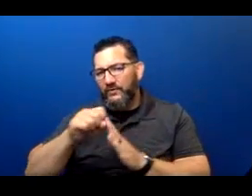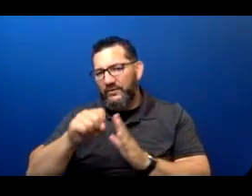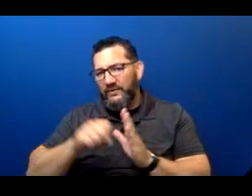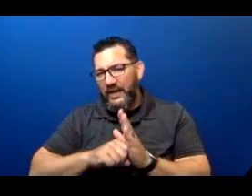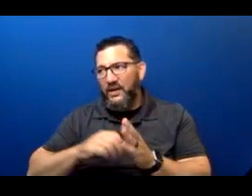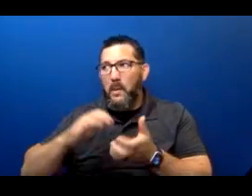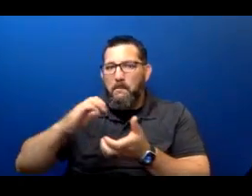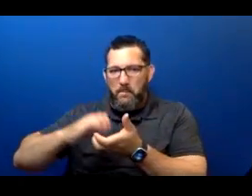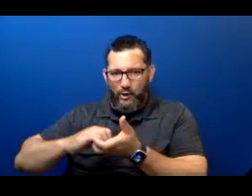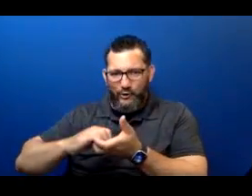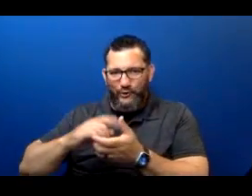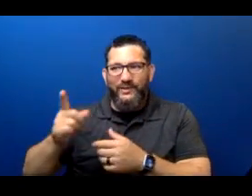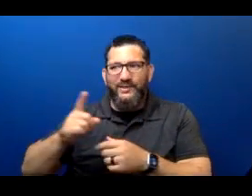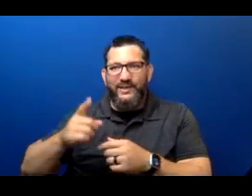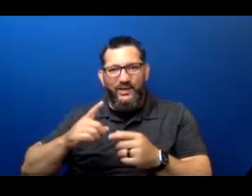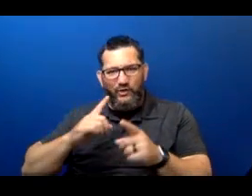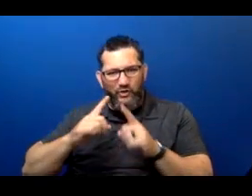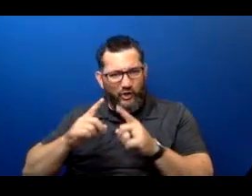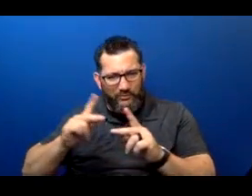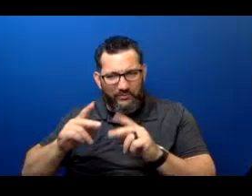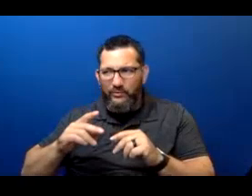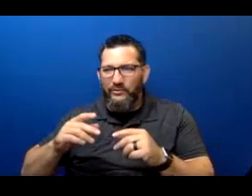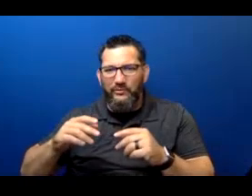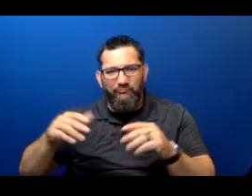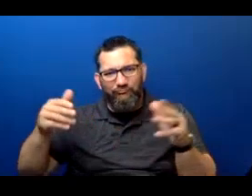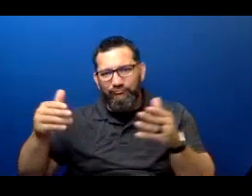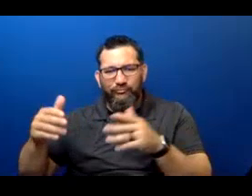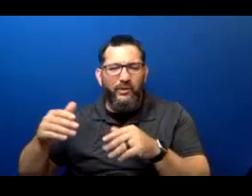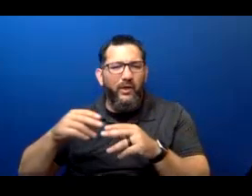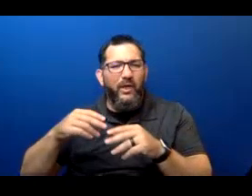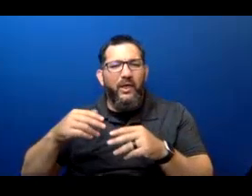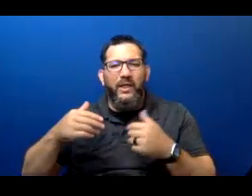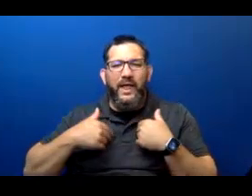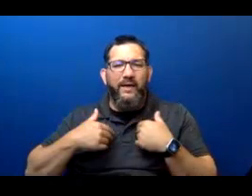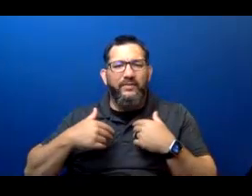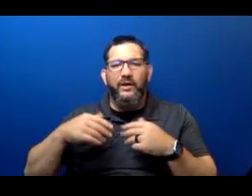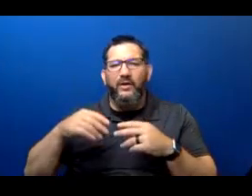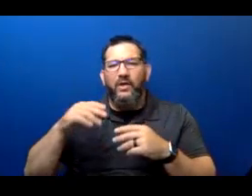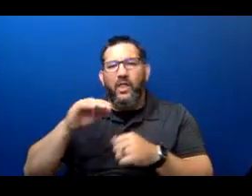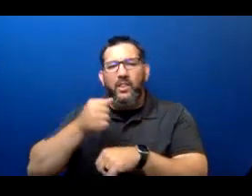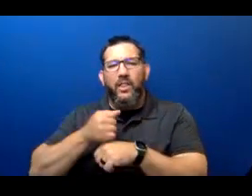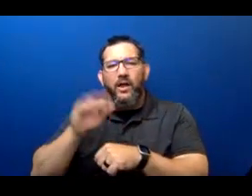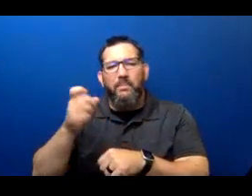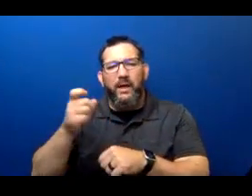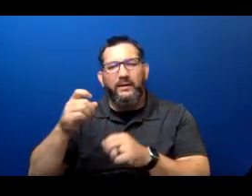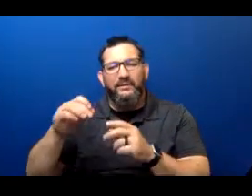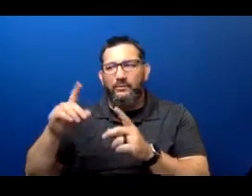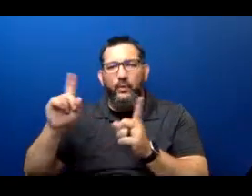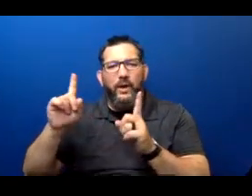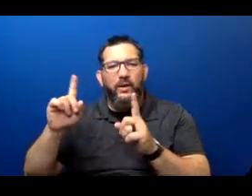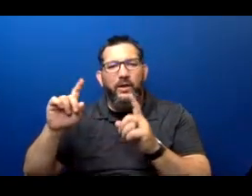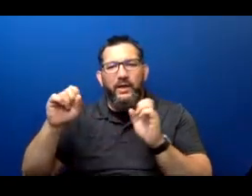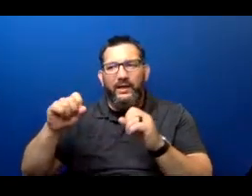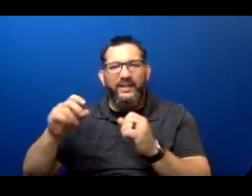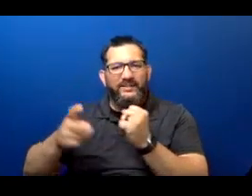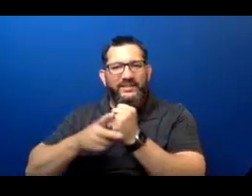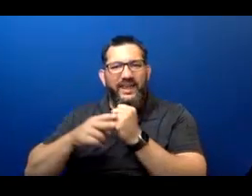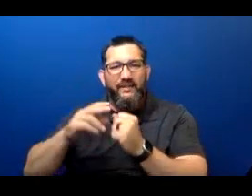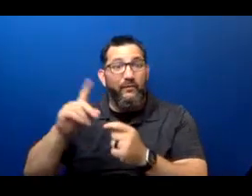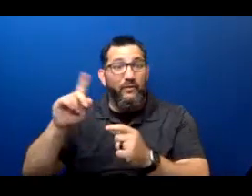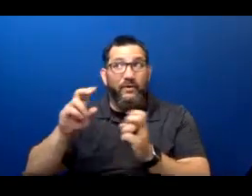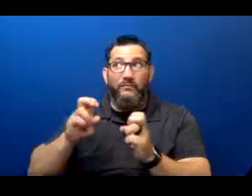talked to people and introduced them to their cloud-based lockbox, where all of these documents could be saved virtually, and that